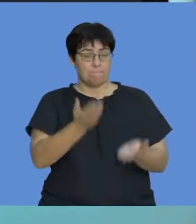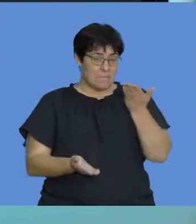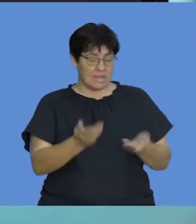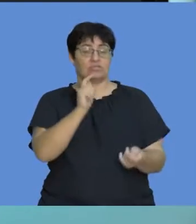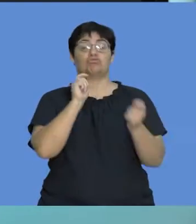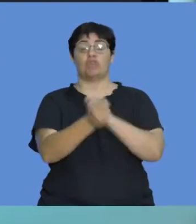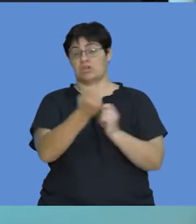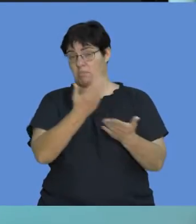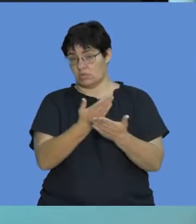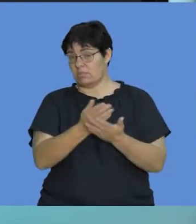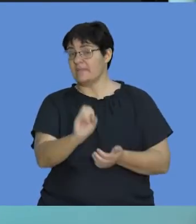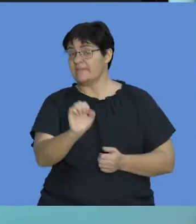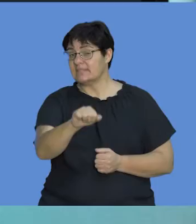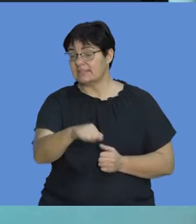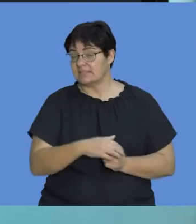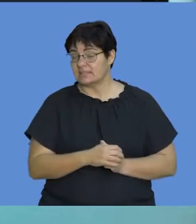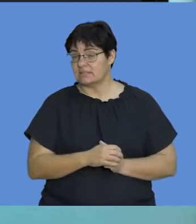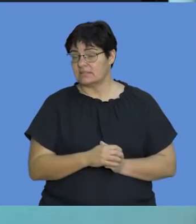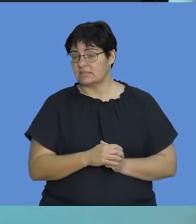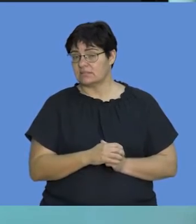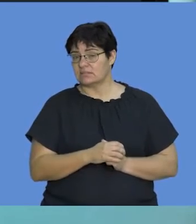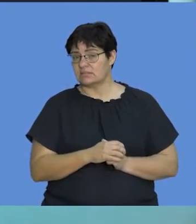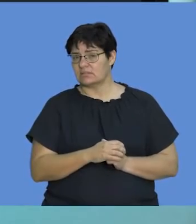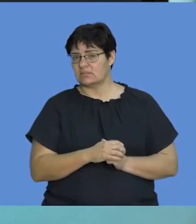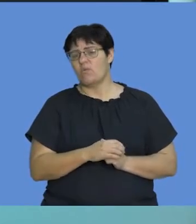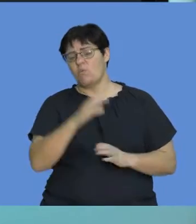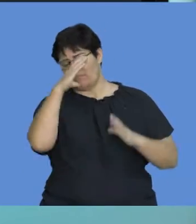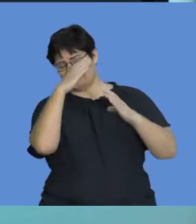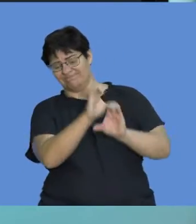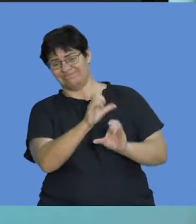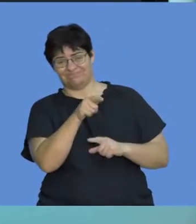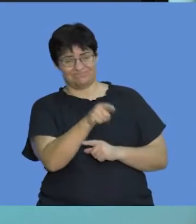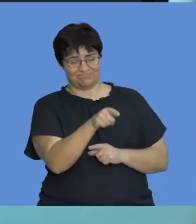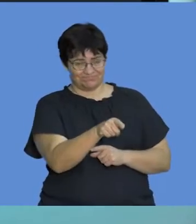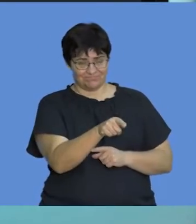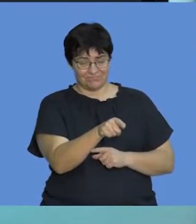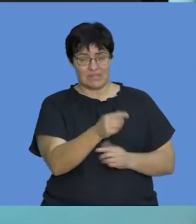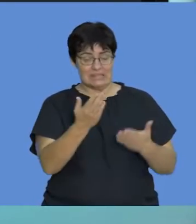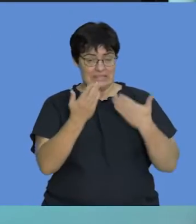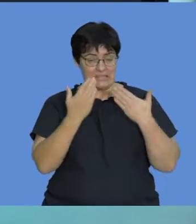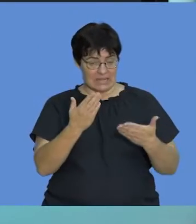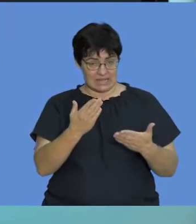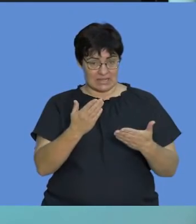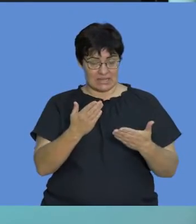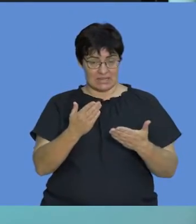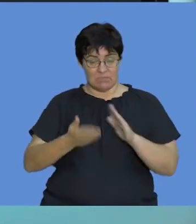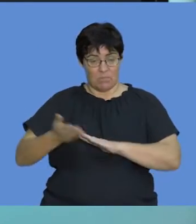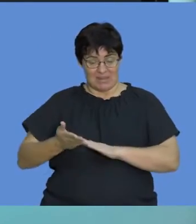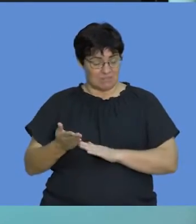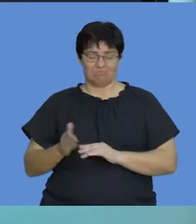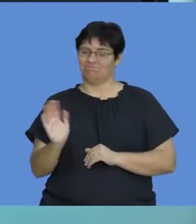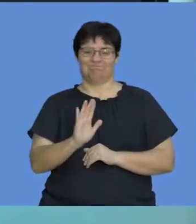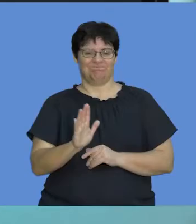change. Absolutely. But we're not going to consider that in our study of momentum,